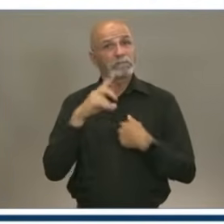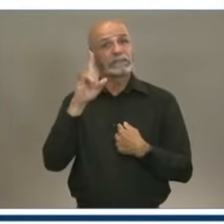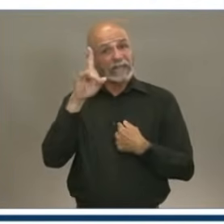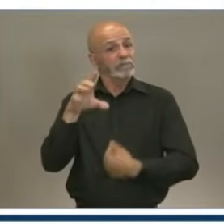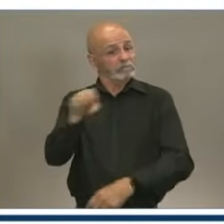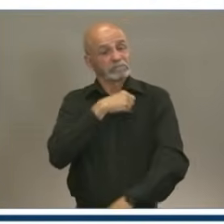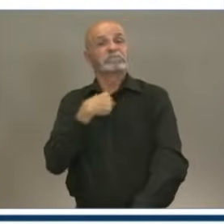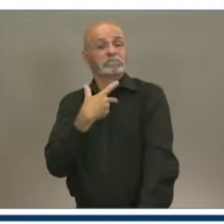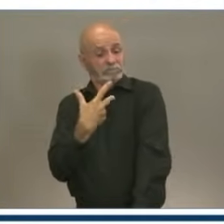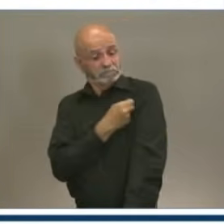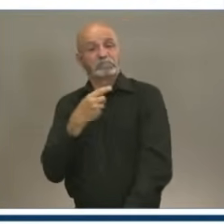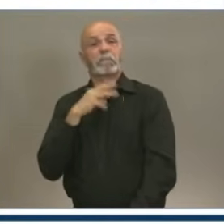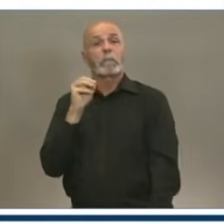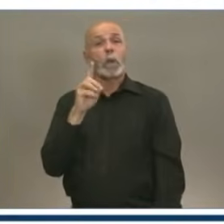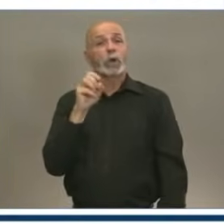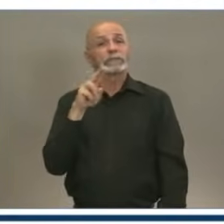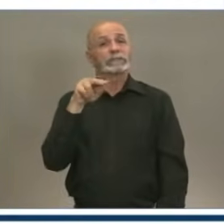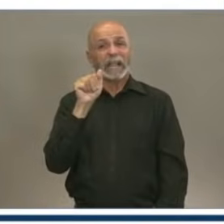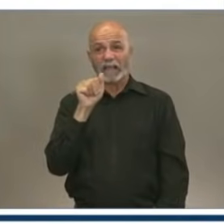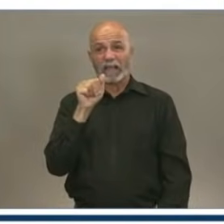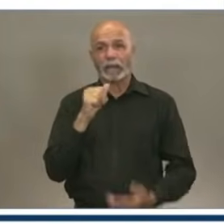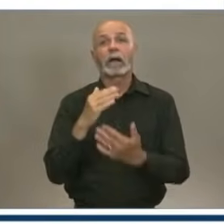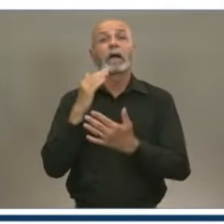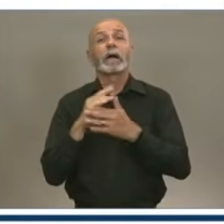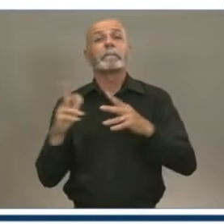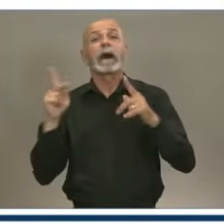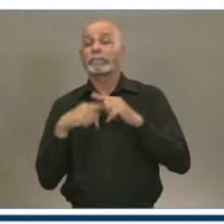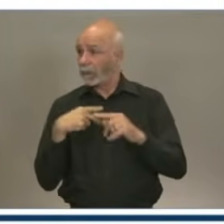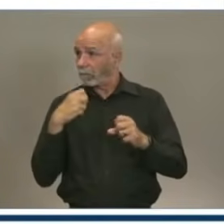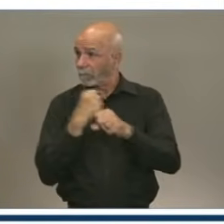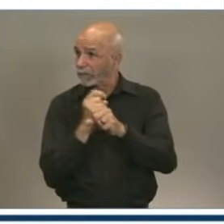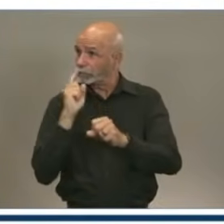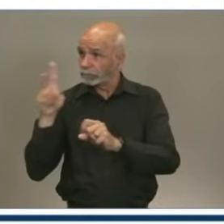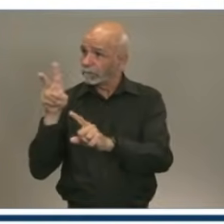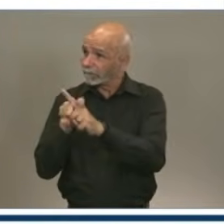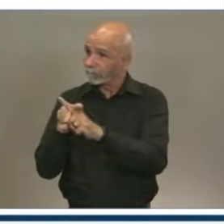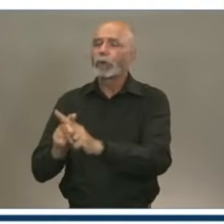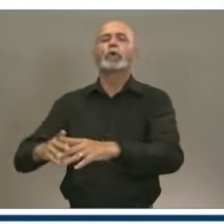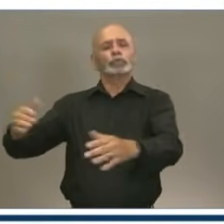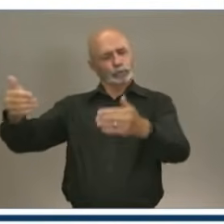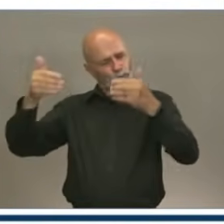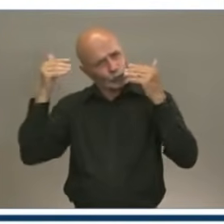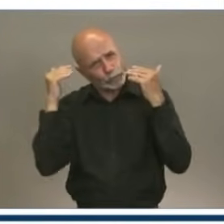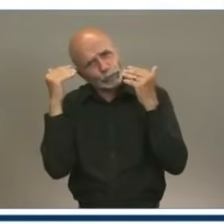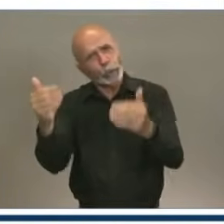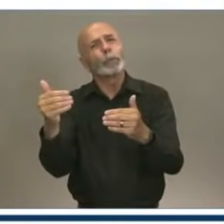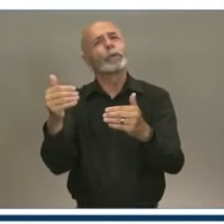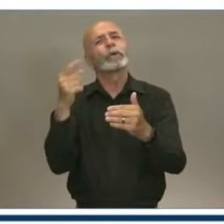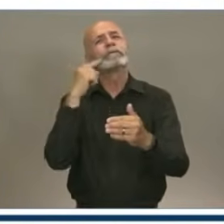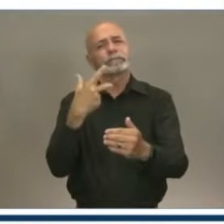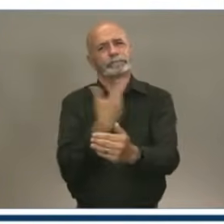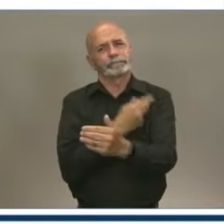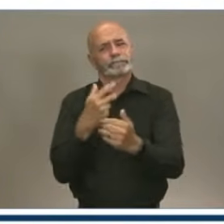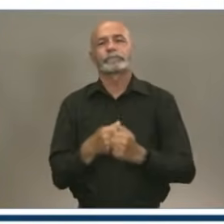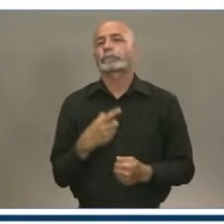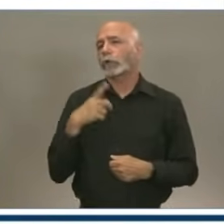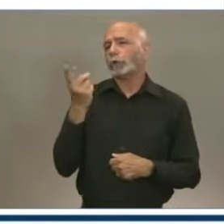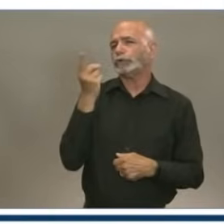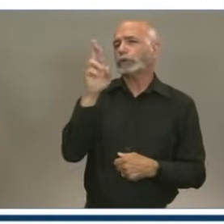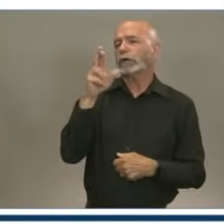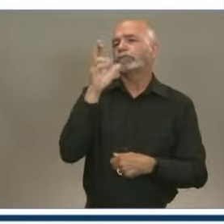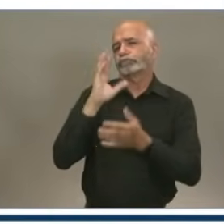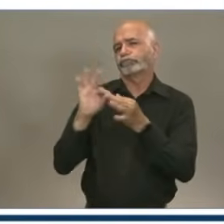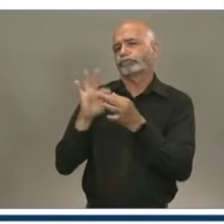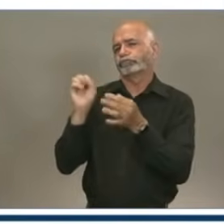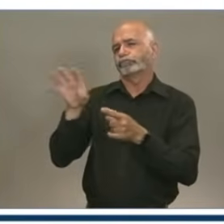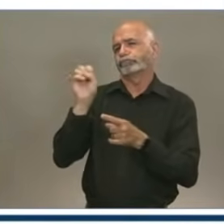so those people who can move up their second dose appointments, please do so. And Dr. Strang will have more to say about this, but the bottom line is